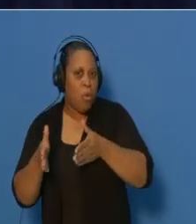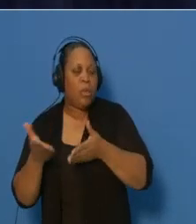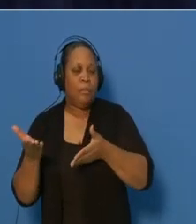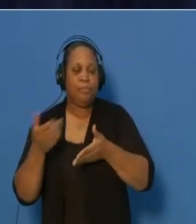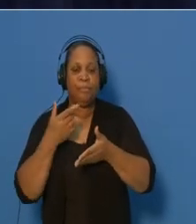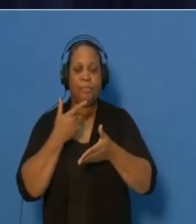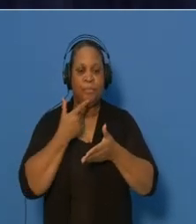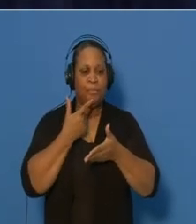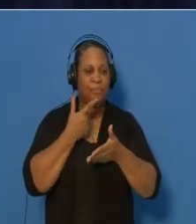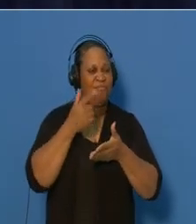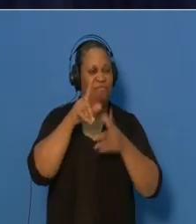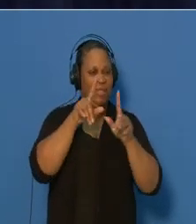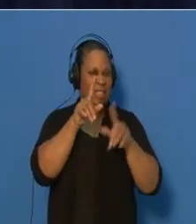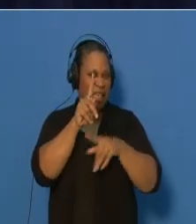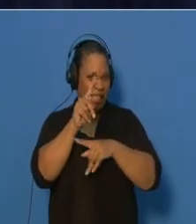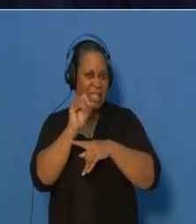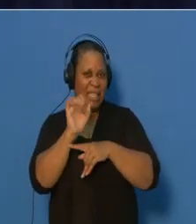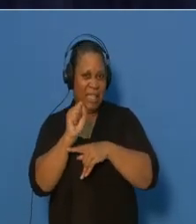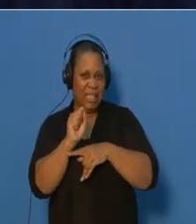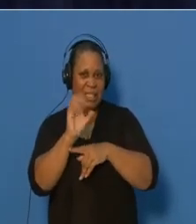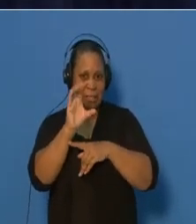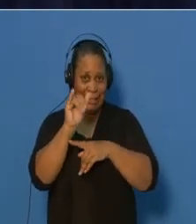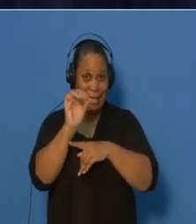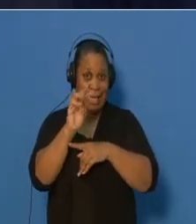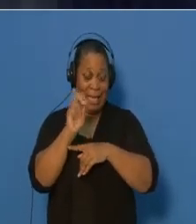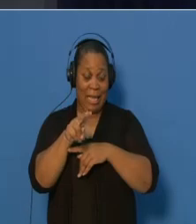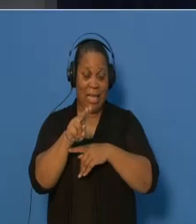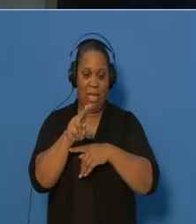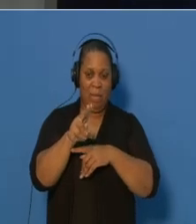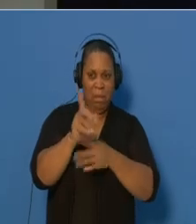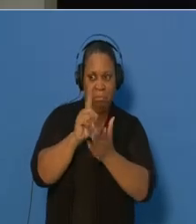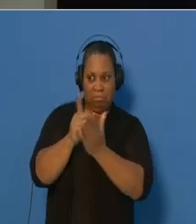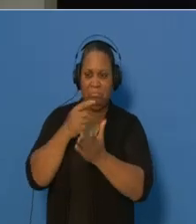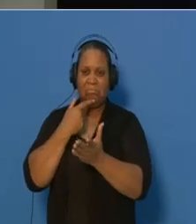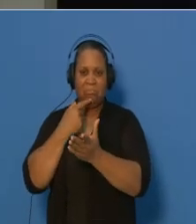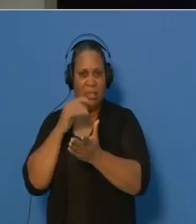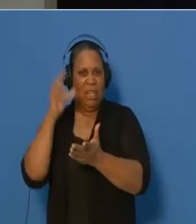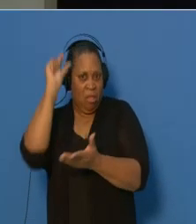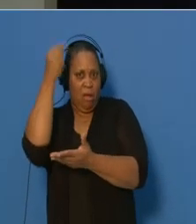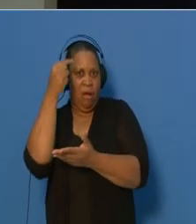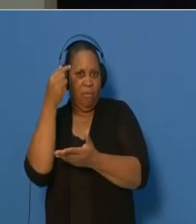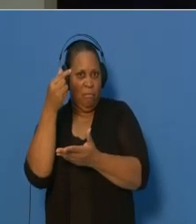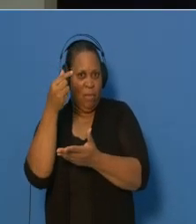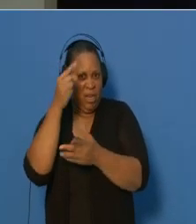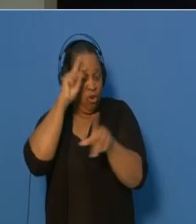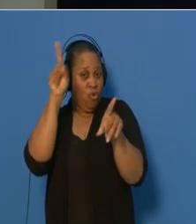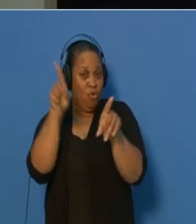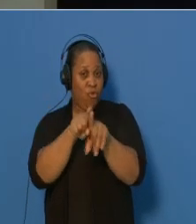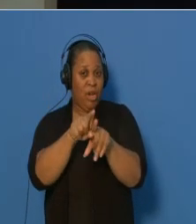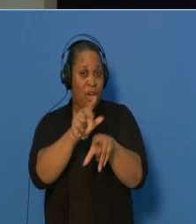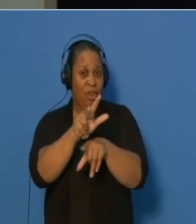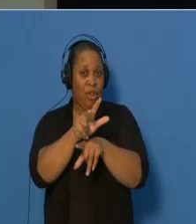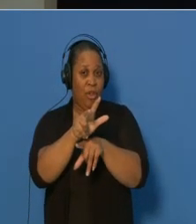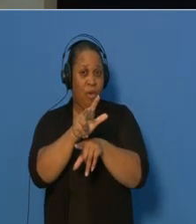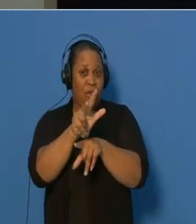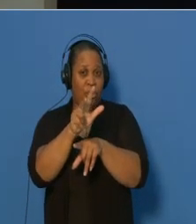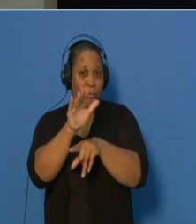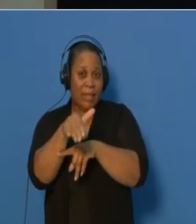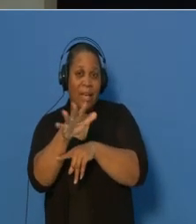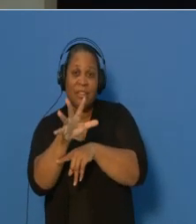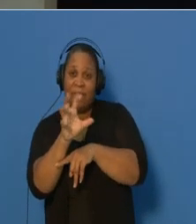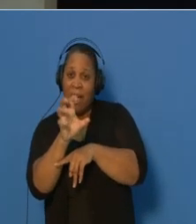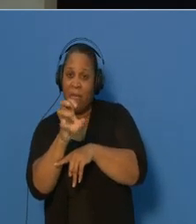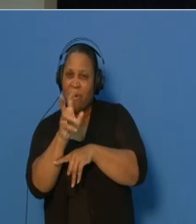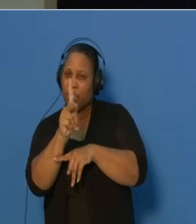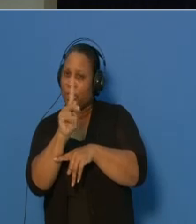press conferences. The Cayman Compass is reporting that the Cayman government has agreed to provide 35,000 kits to